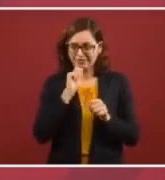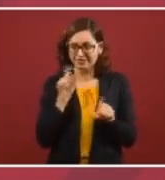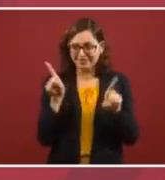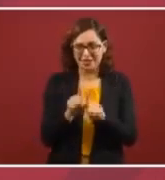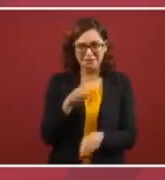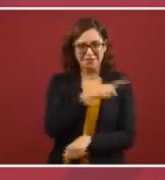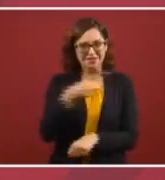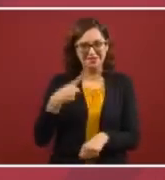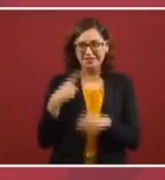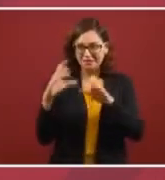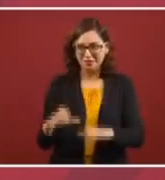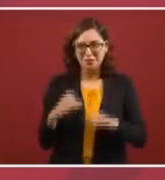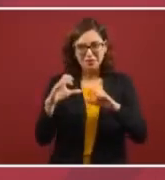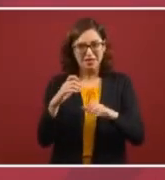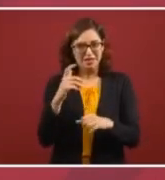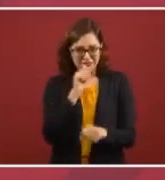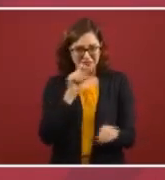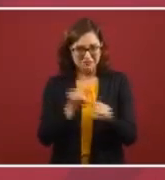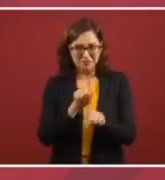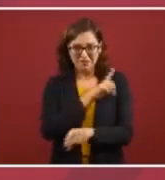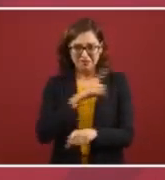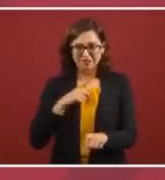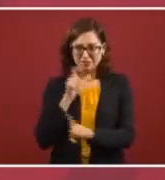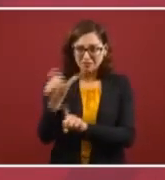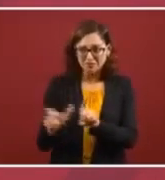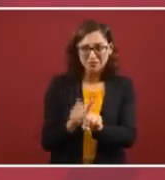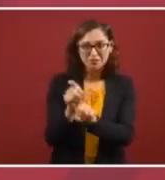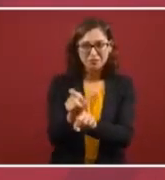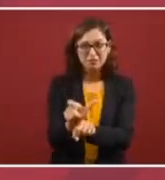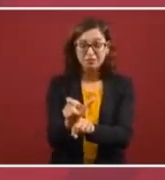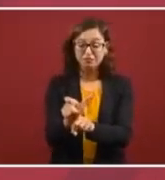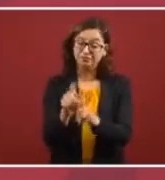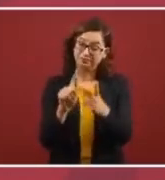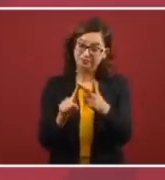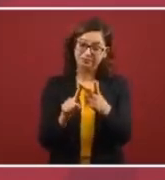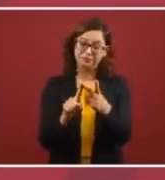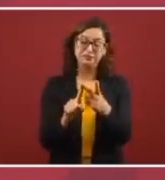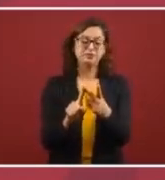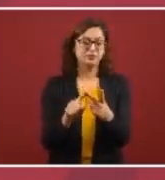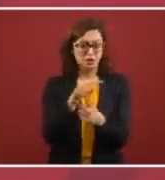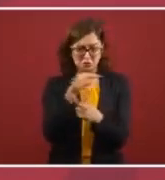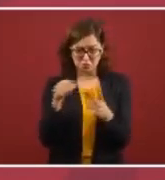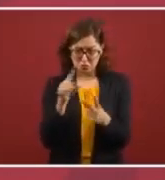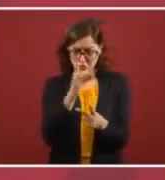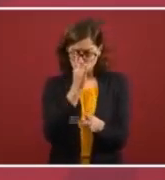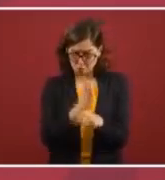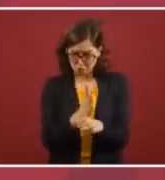But we need to protect them. We need to take care of them.